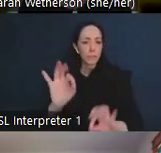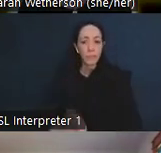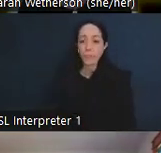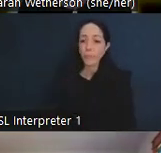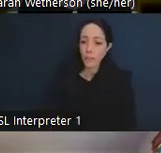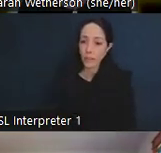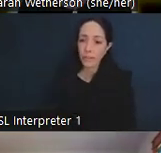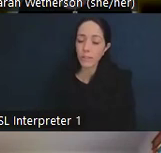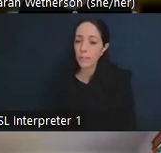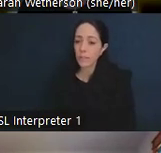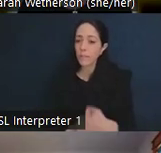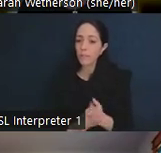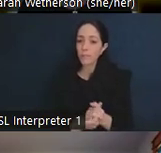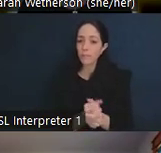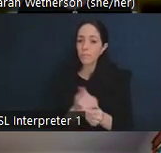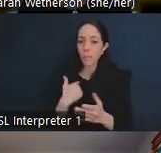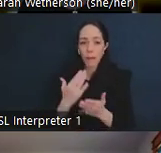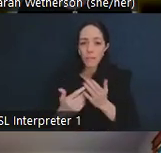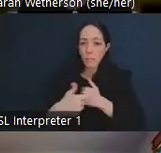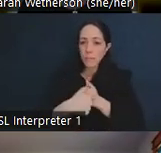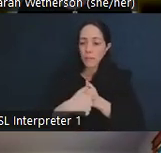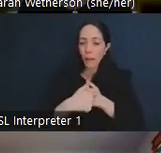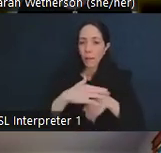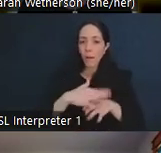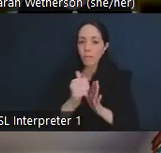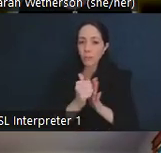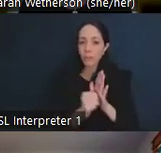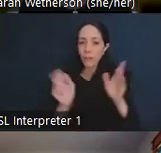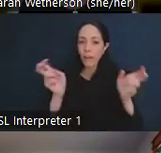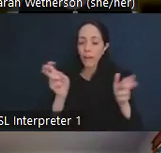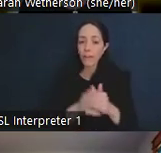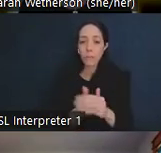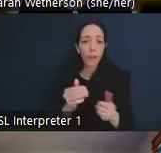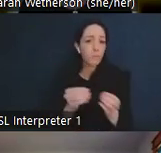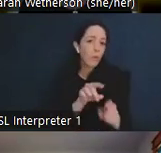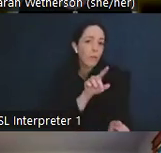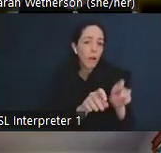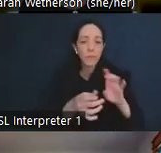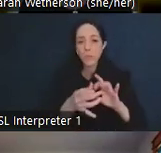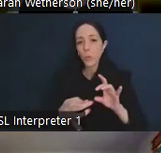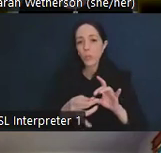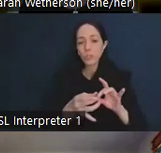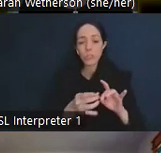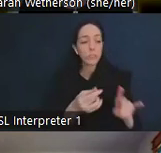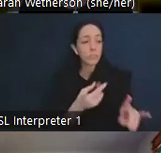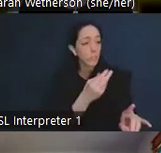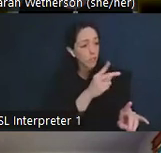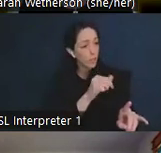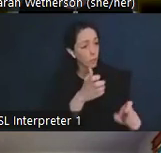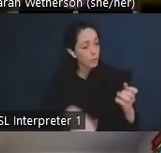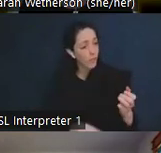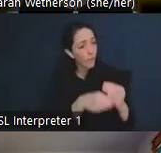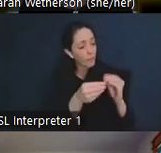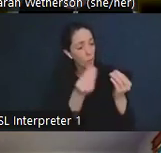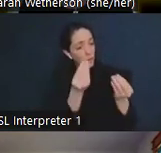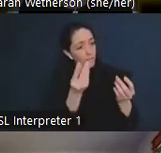We still have a little time. Are there other comments or questions for Hillary? Or Hillary, do you have any other parting wisdom that you feel